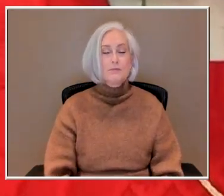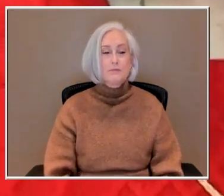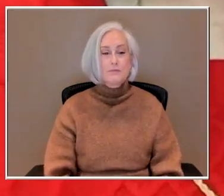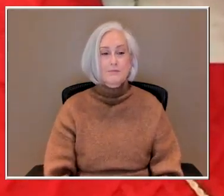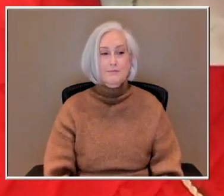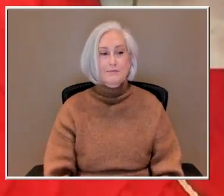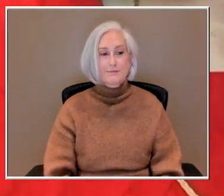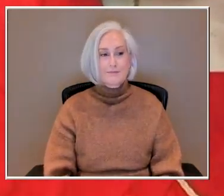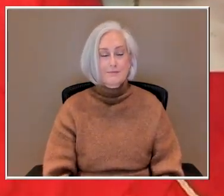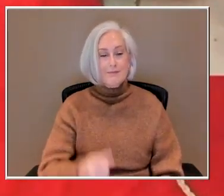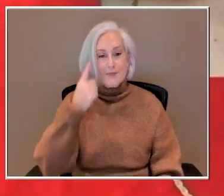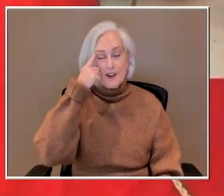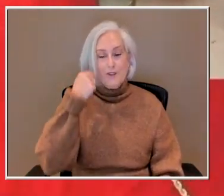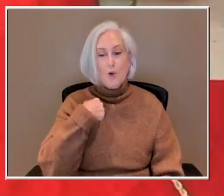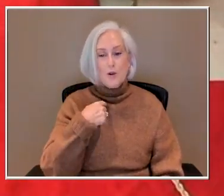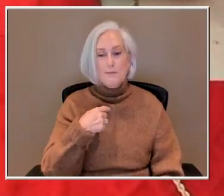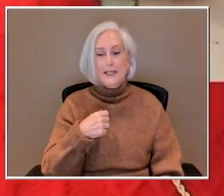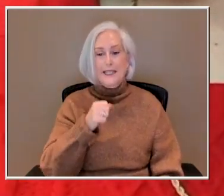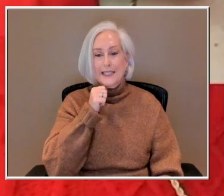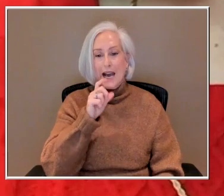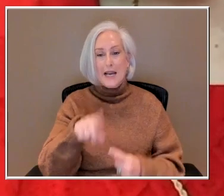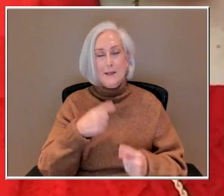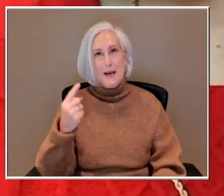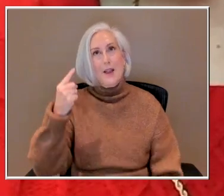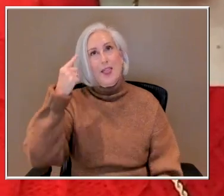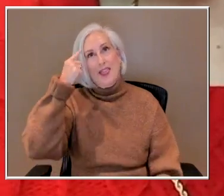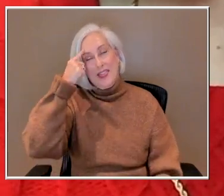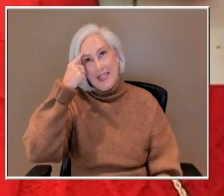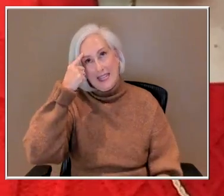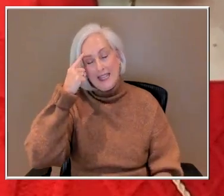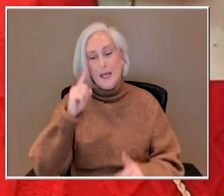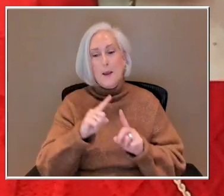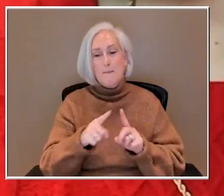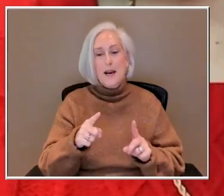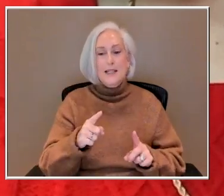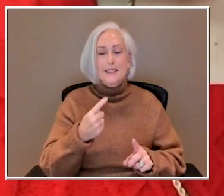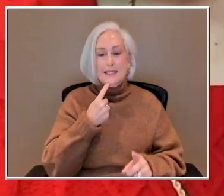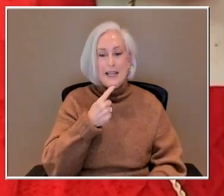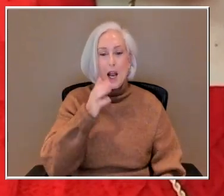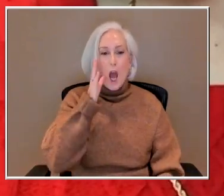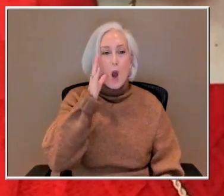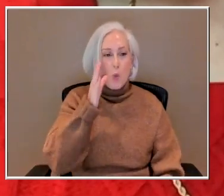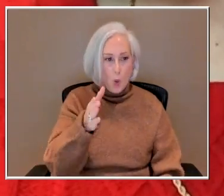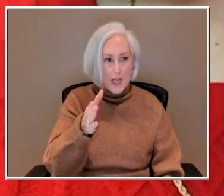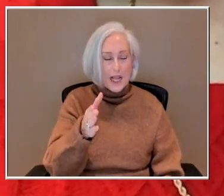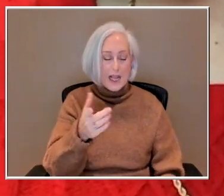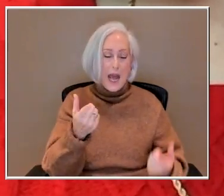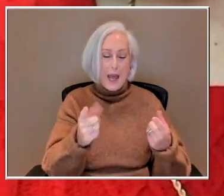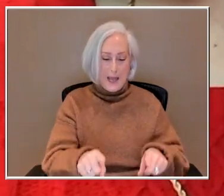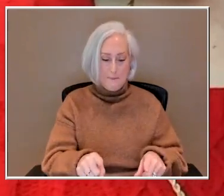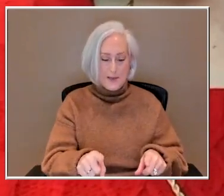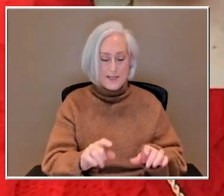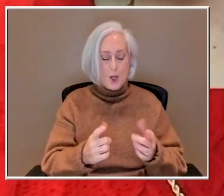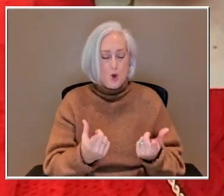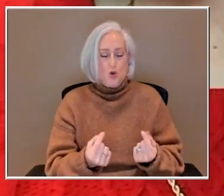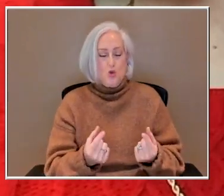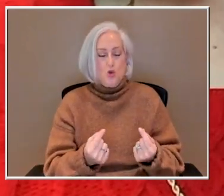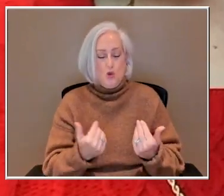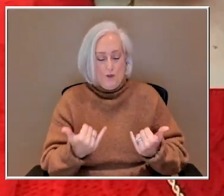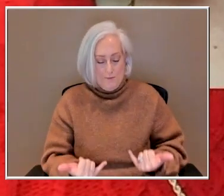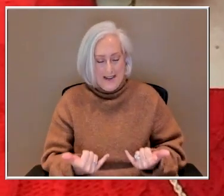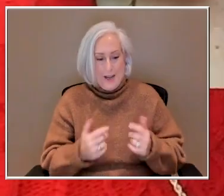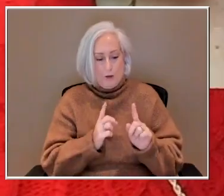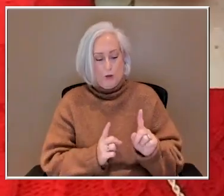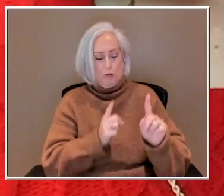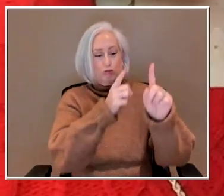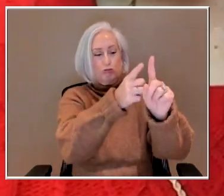I think for me it was less of did I think and more of it will be and when I need to get there. So kind of just working towards it.